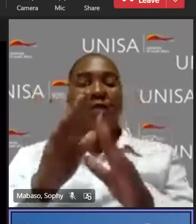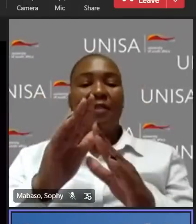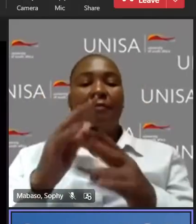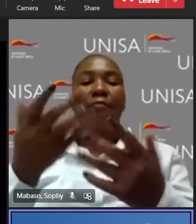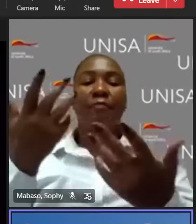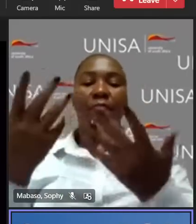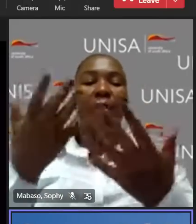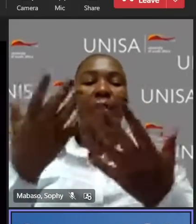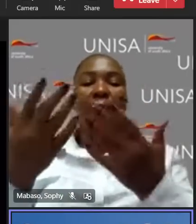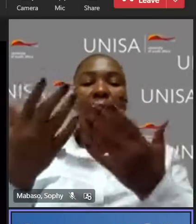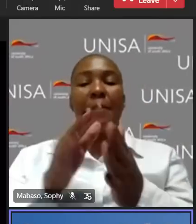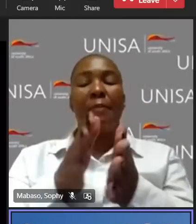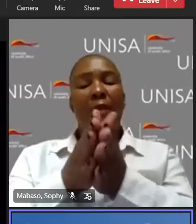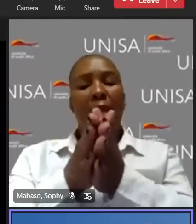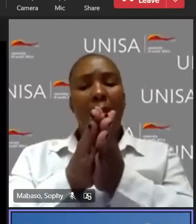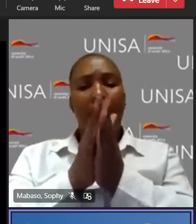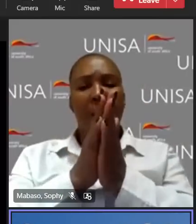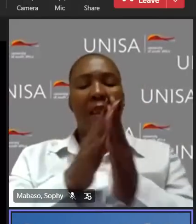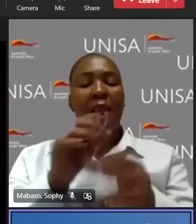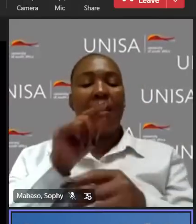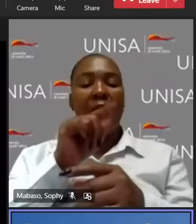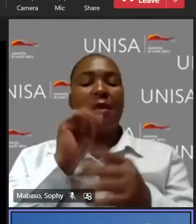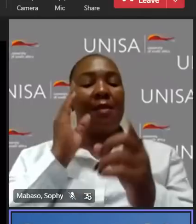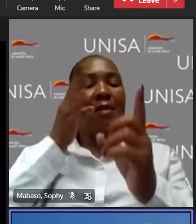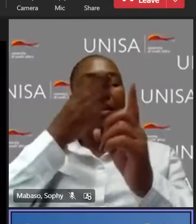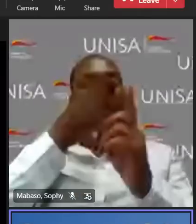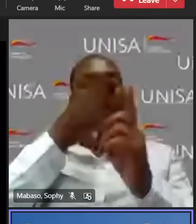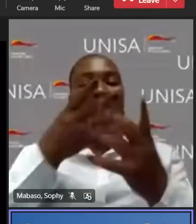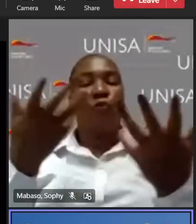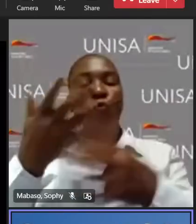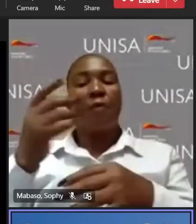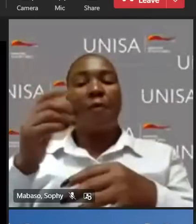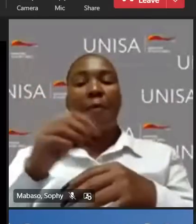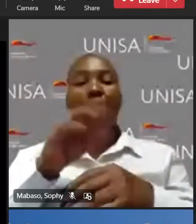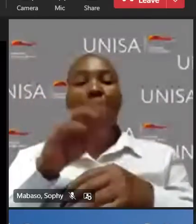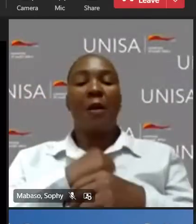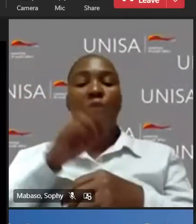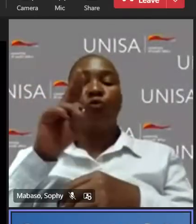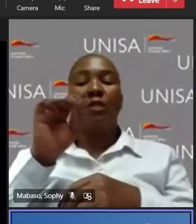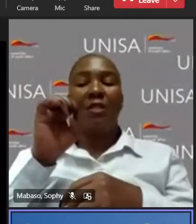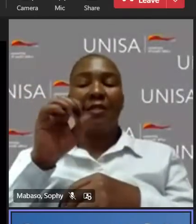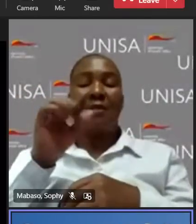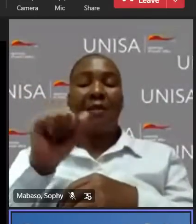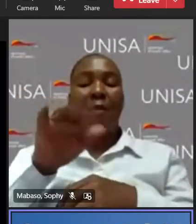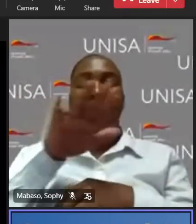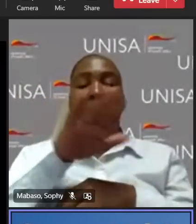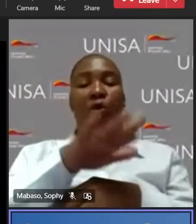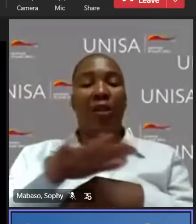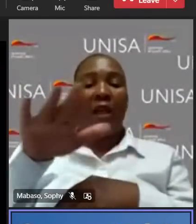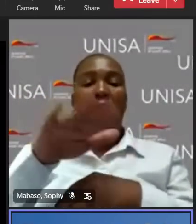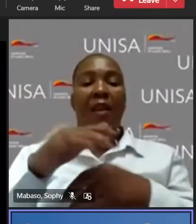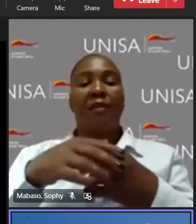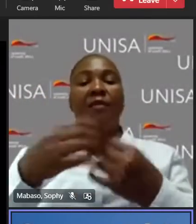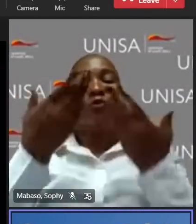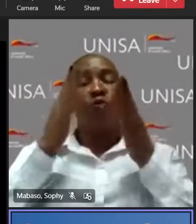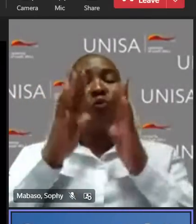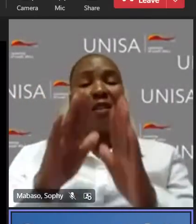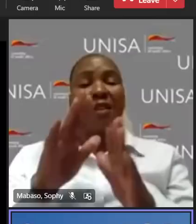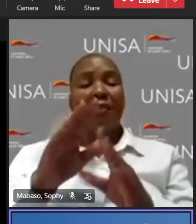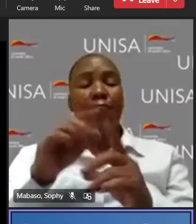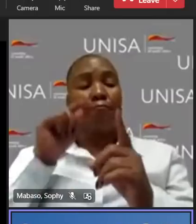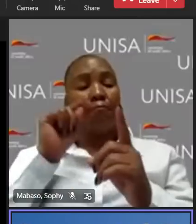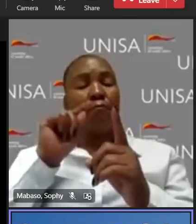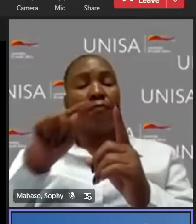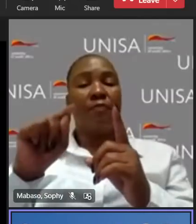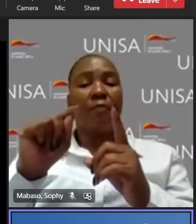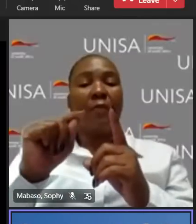they may appeal directly on MyNSFAS portal. And then students who are in